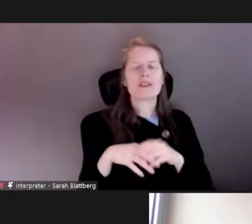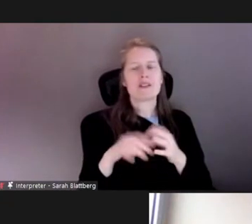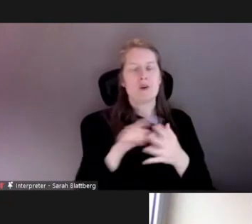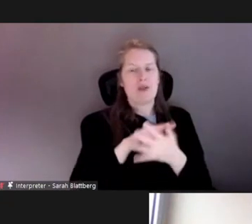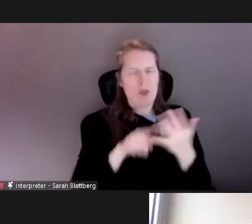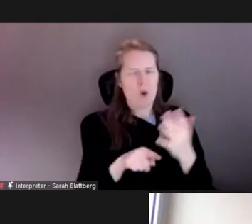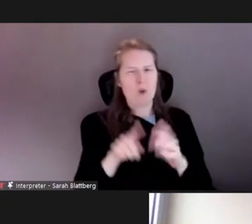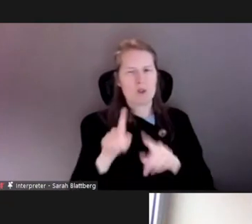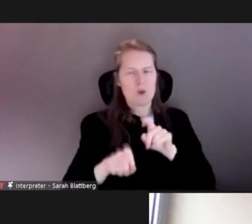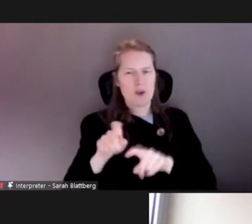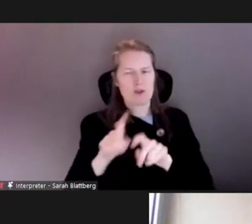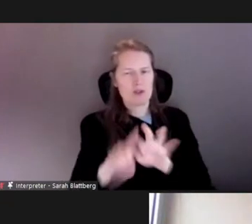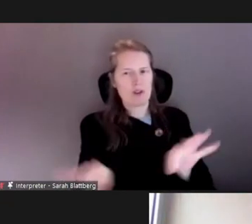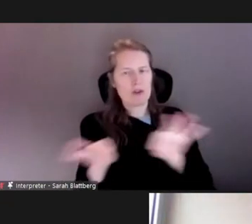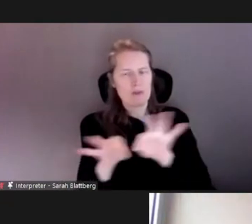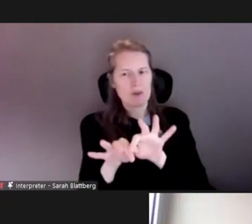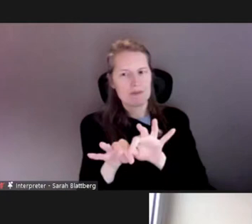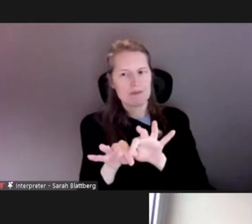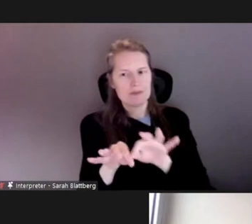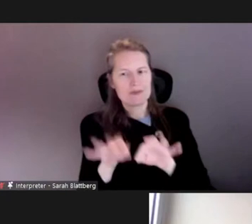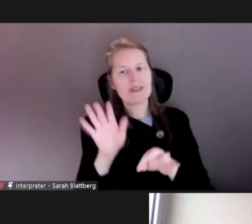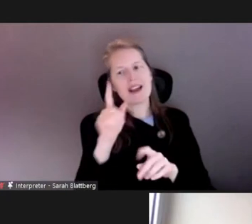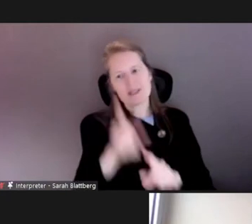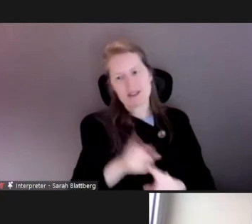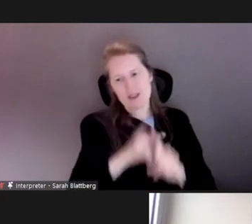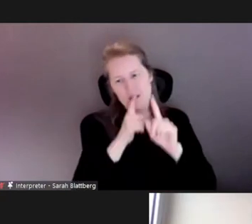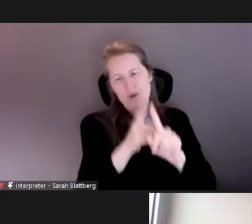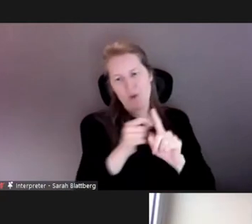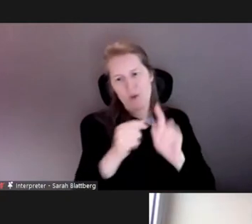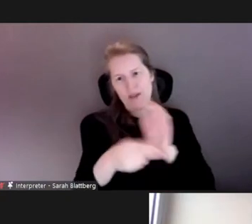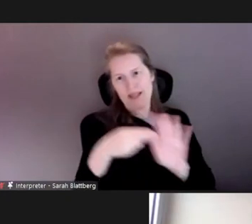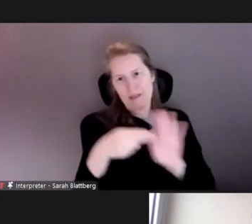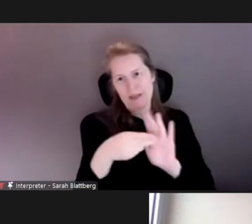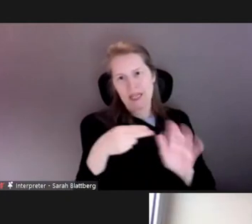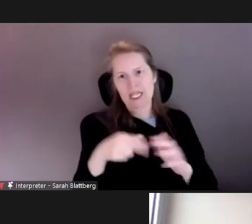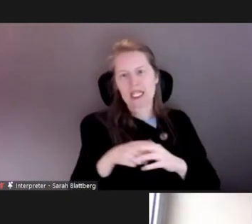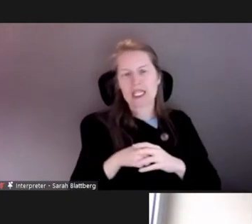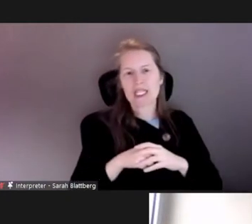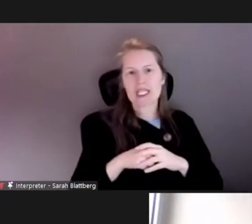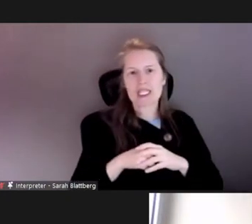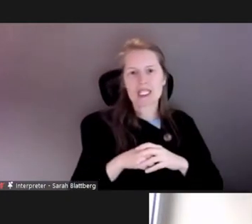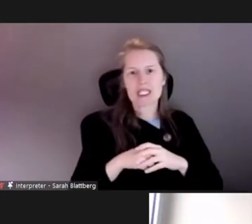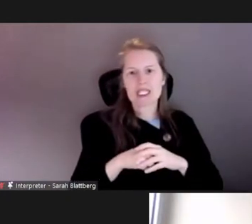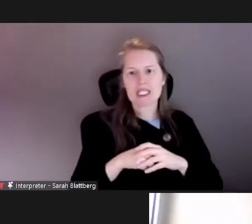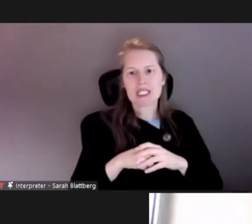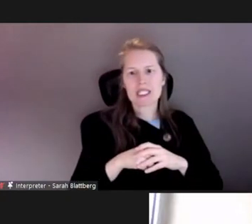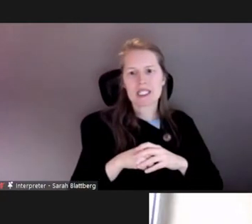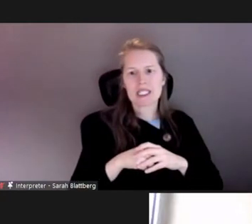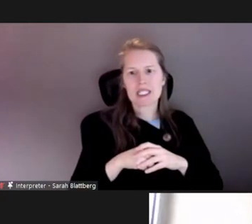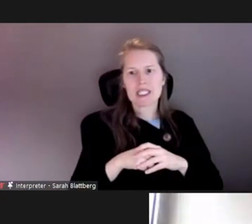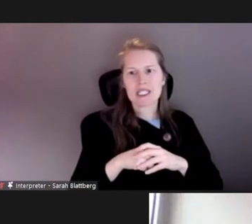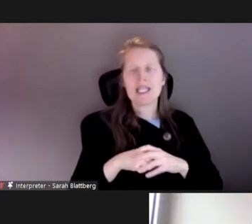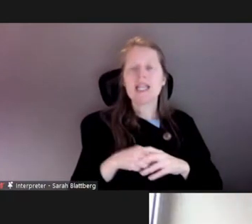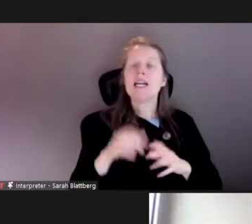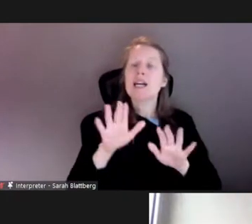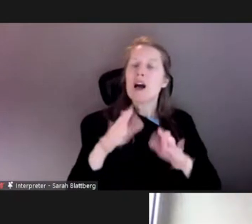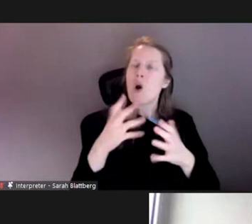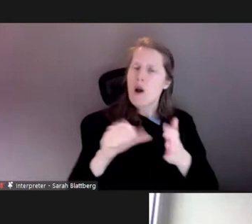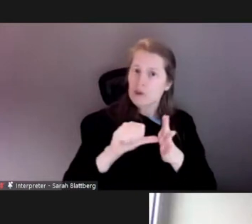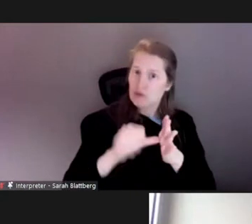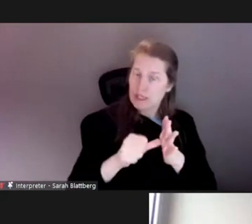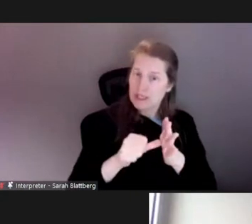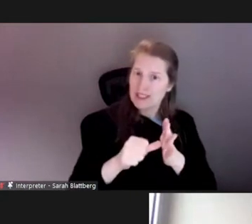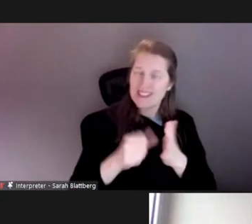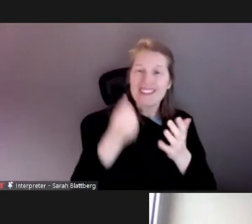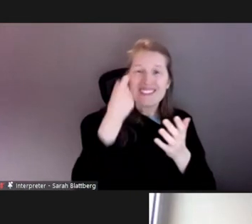really important. So that's the goal of the label. And it may not be, and I want to stress this, because there's so many different